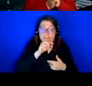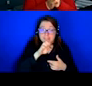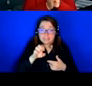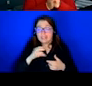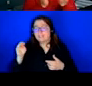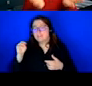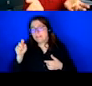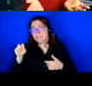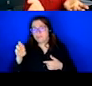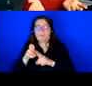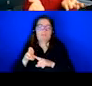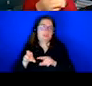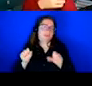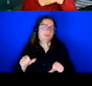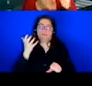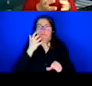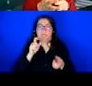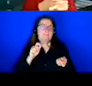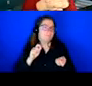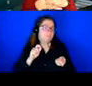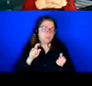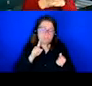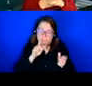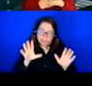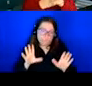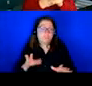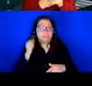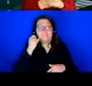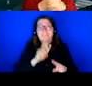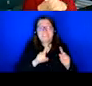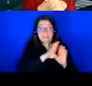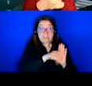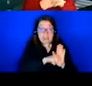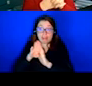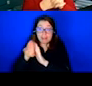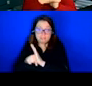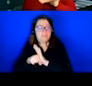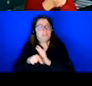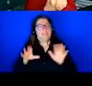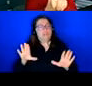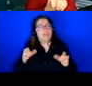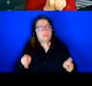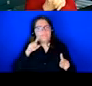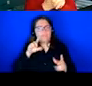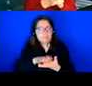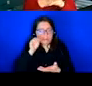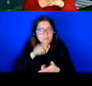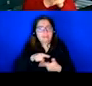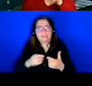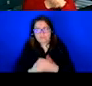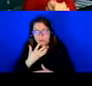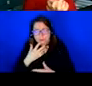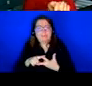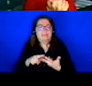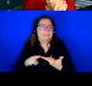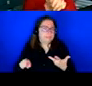people who have different backgrounds from you. Like, it's a great way to learn and grow and kind of build on that as well.